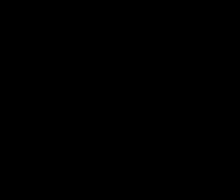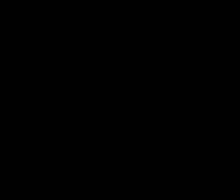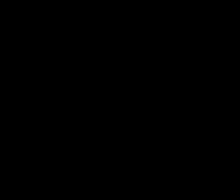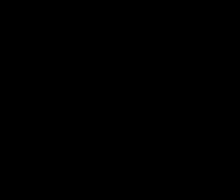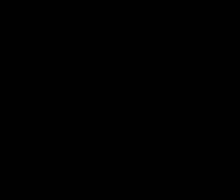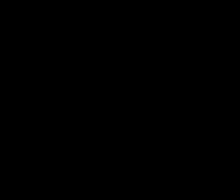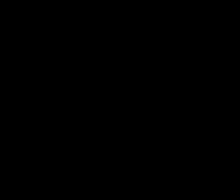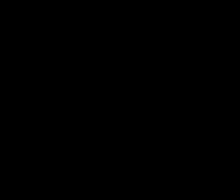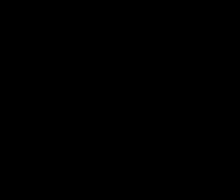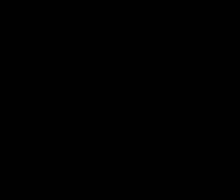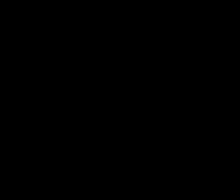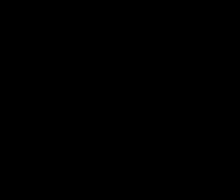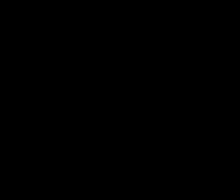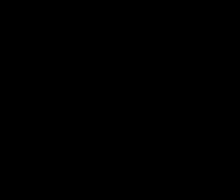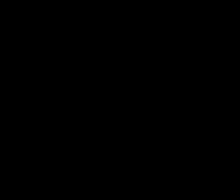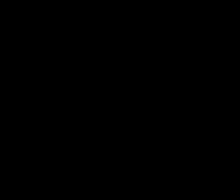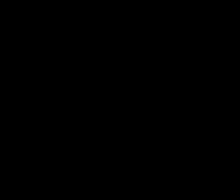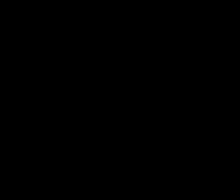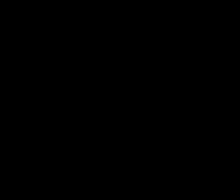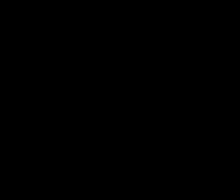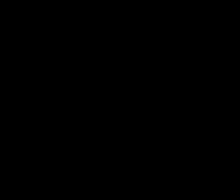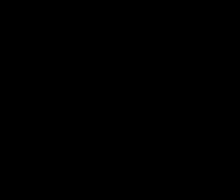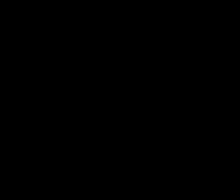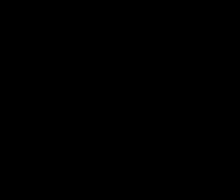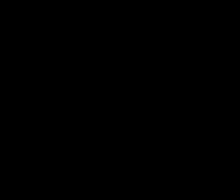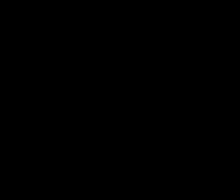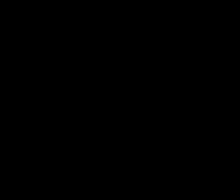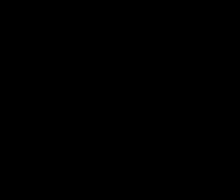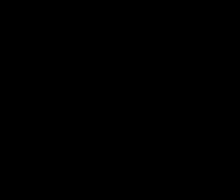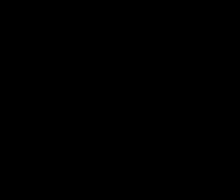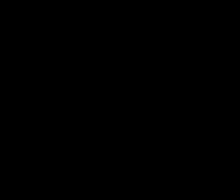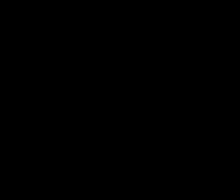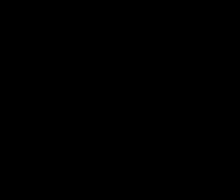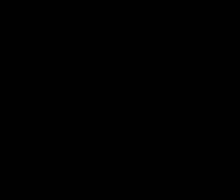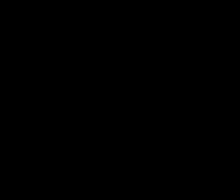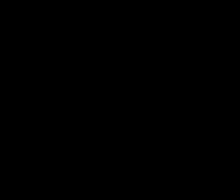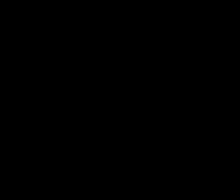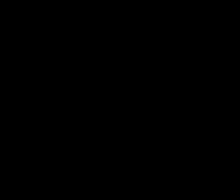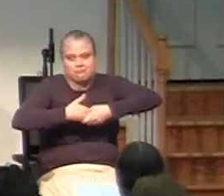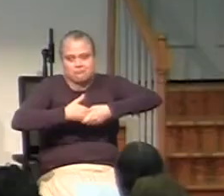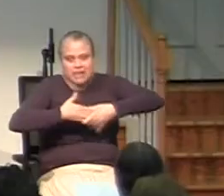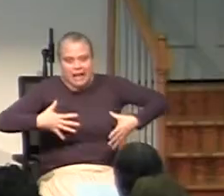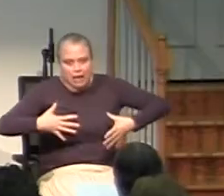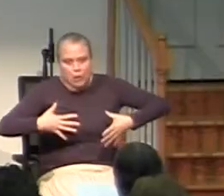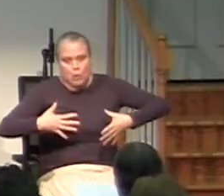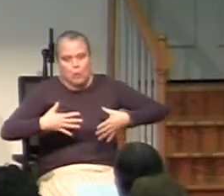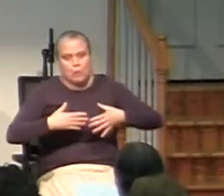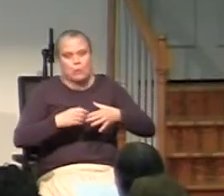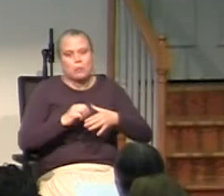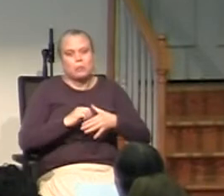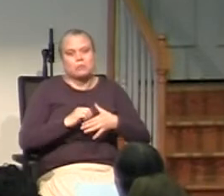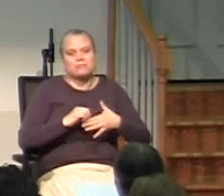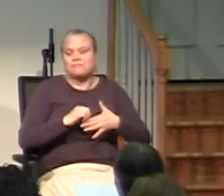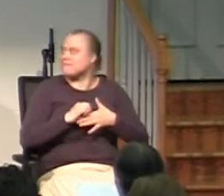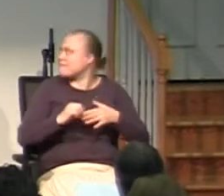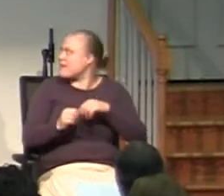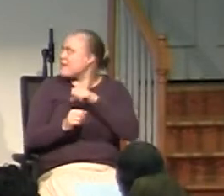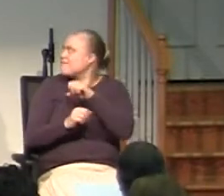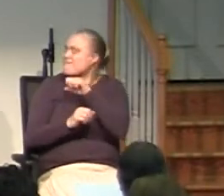hand in the judgment that will never let us go. And in John 6:37, I love these passages